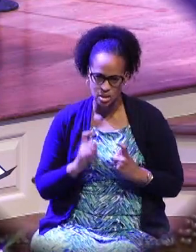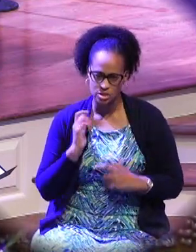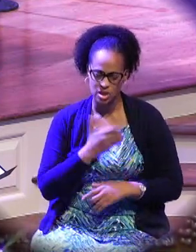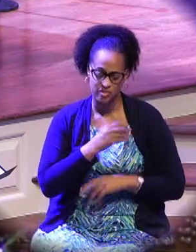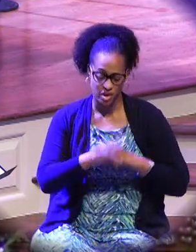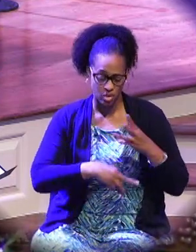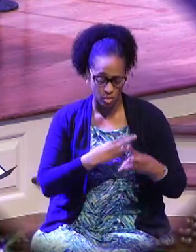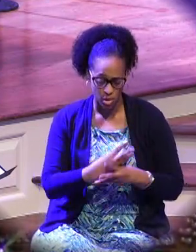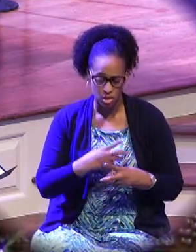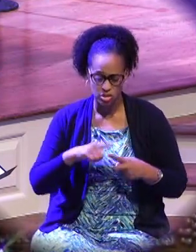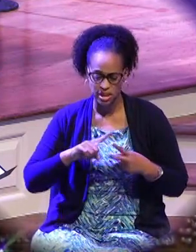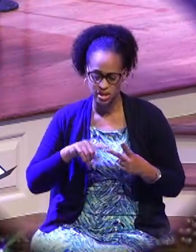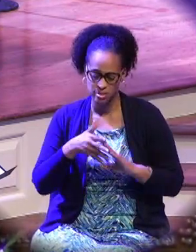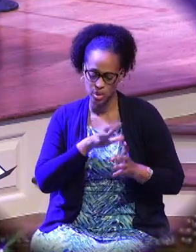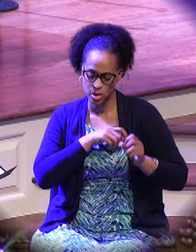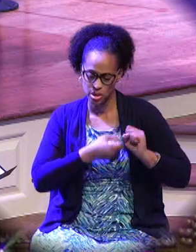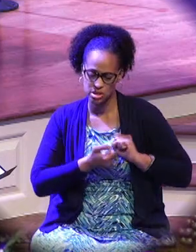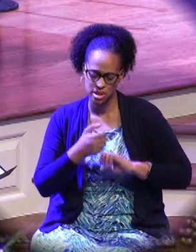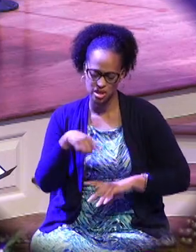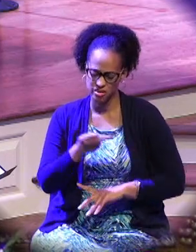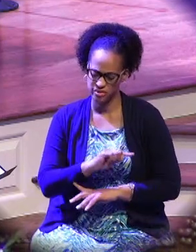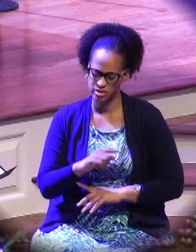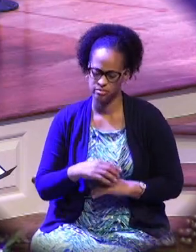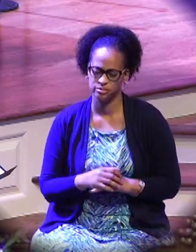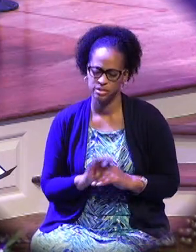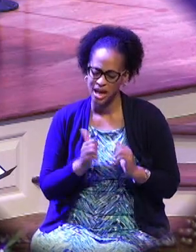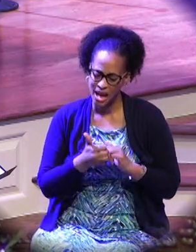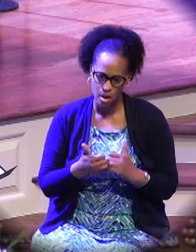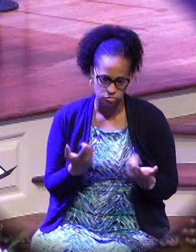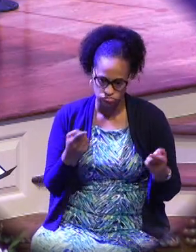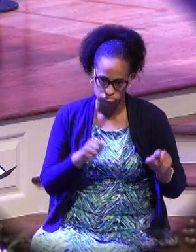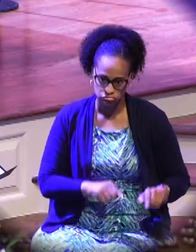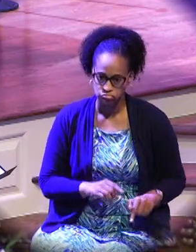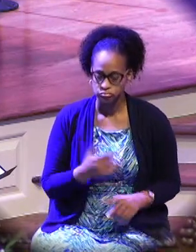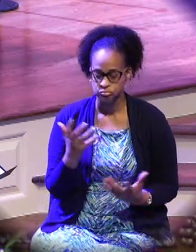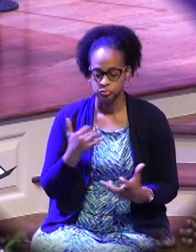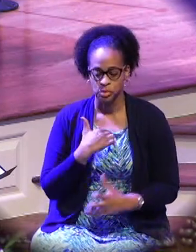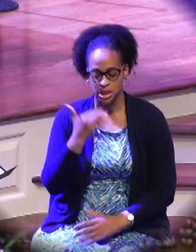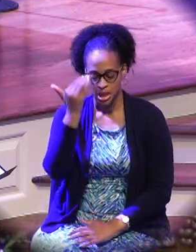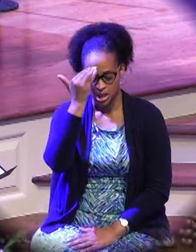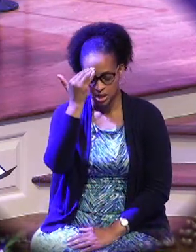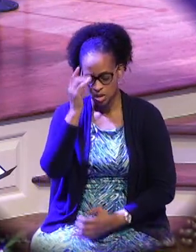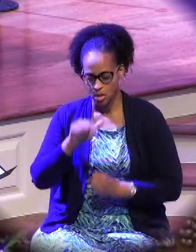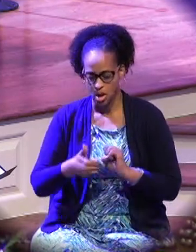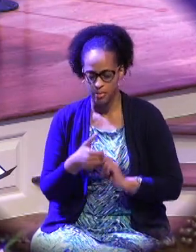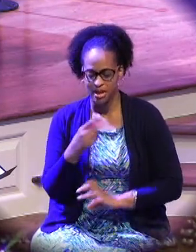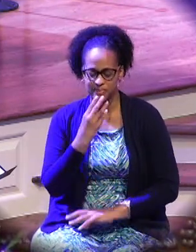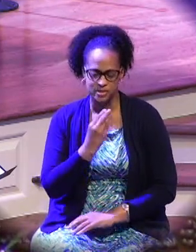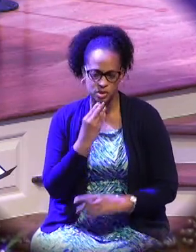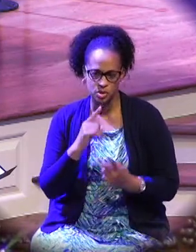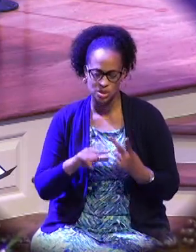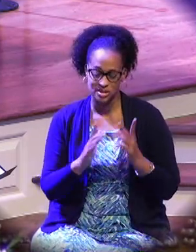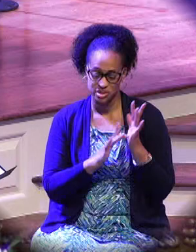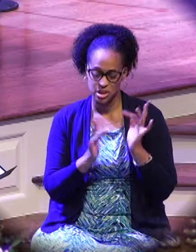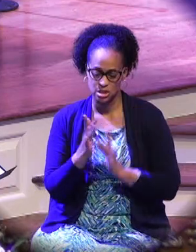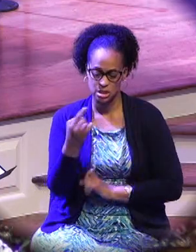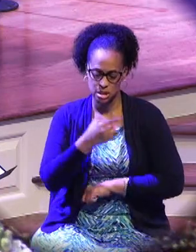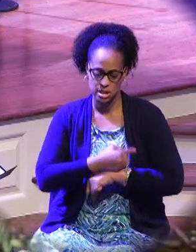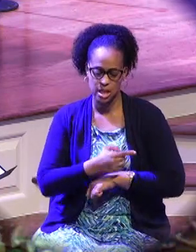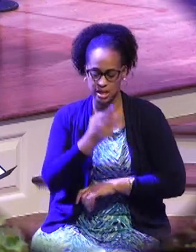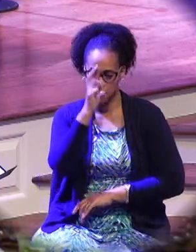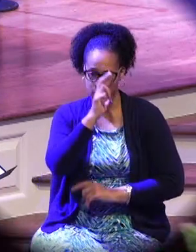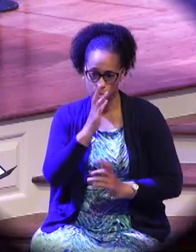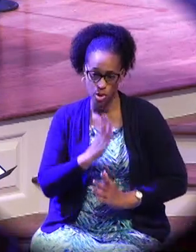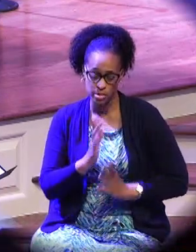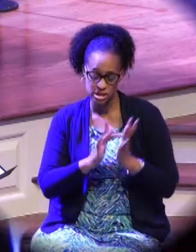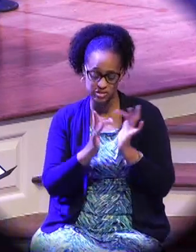world and the brokenness of our ways. You say, how so? Well, here's what I know about the Jews of Jesus' day and the Romans of